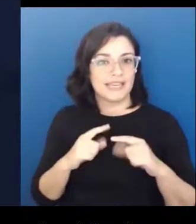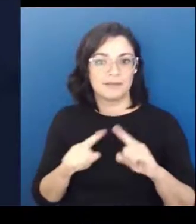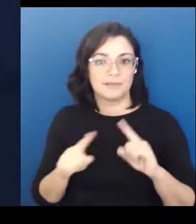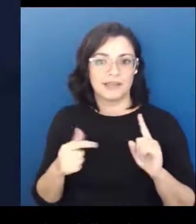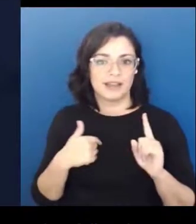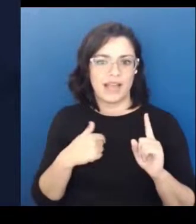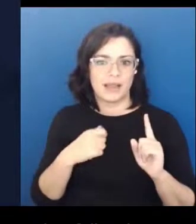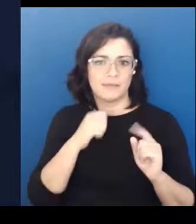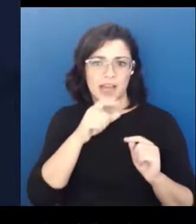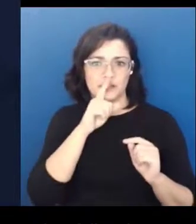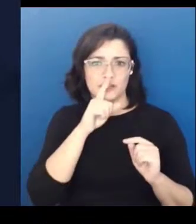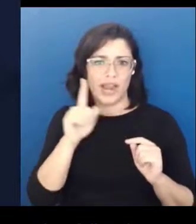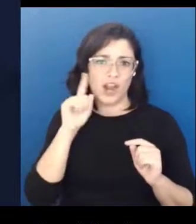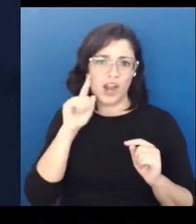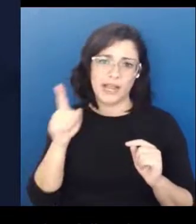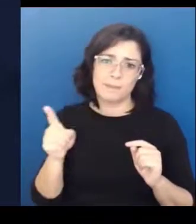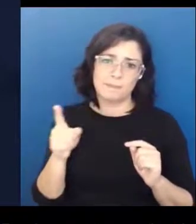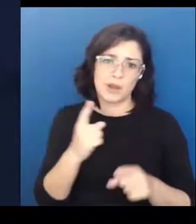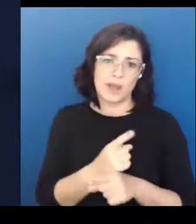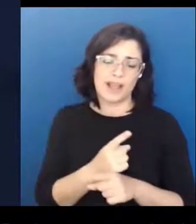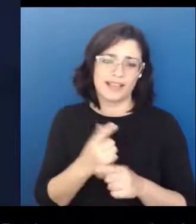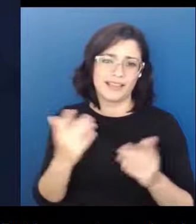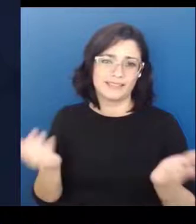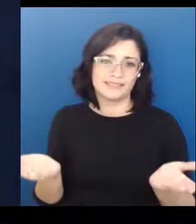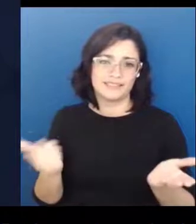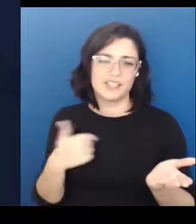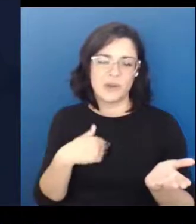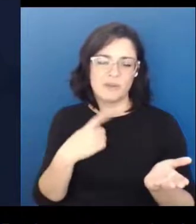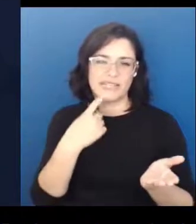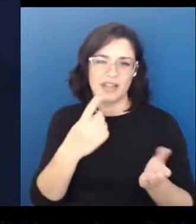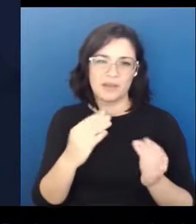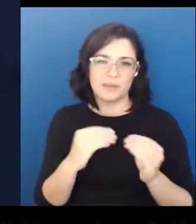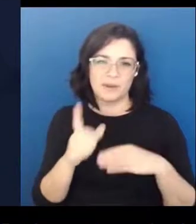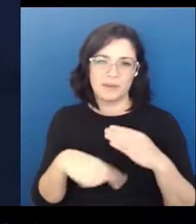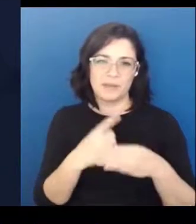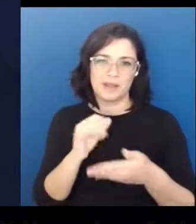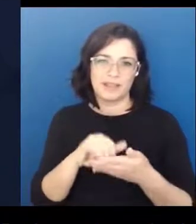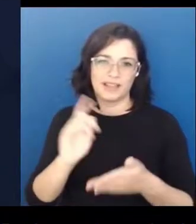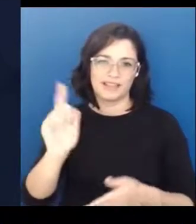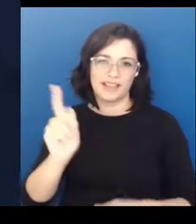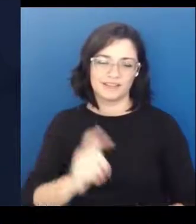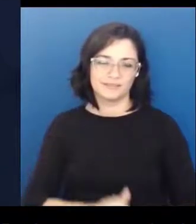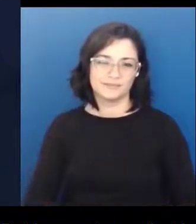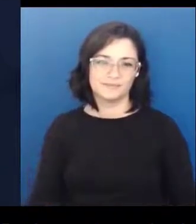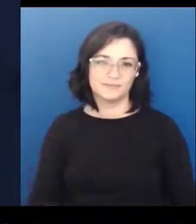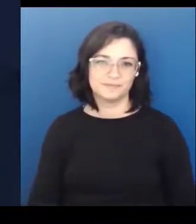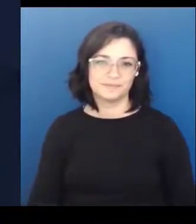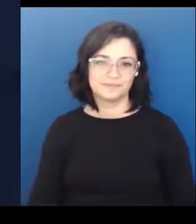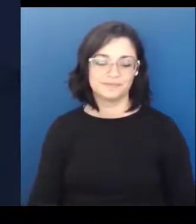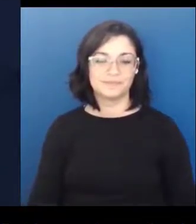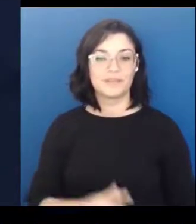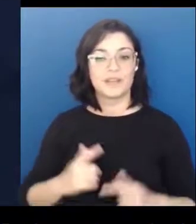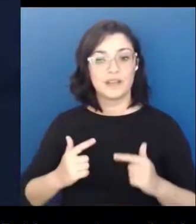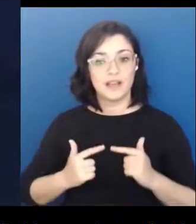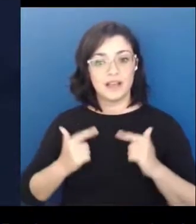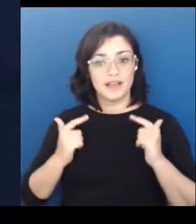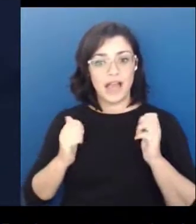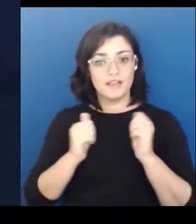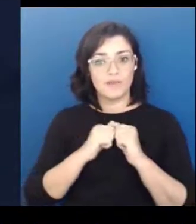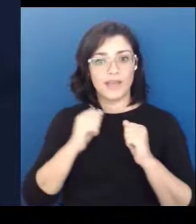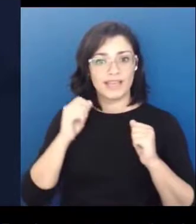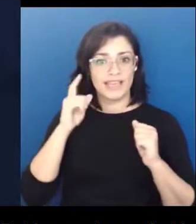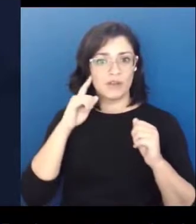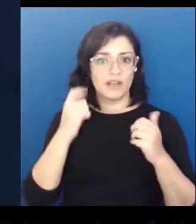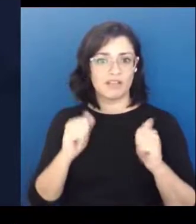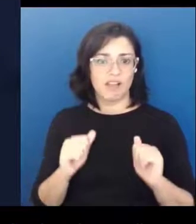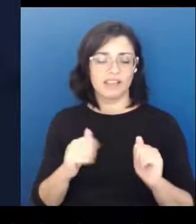I'll tell you more about that later. The life with hearing loss is usually a long one. Once we get it, it